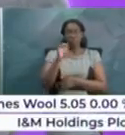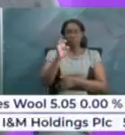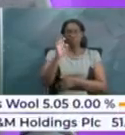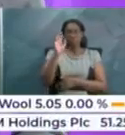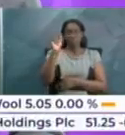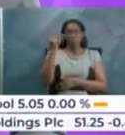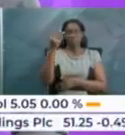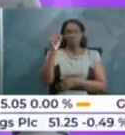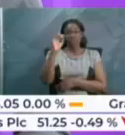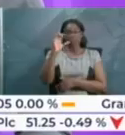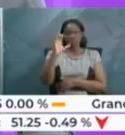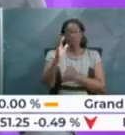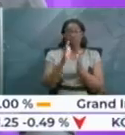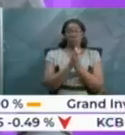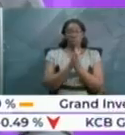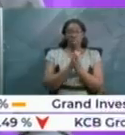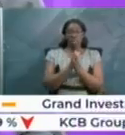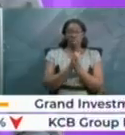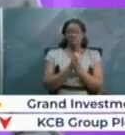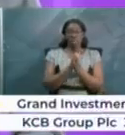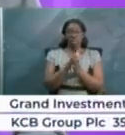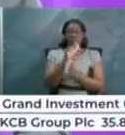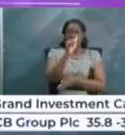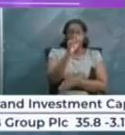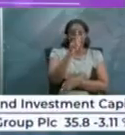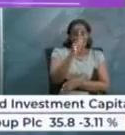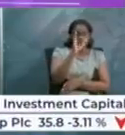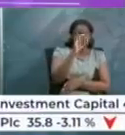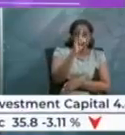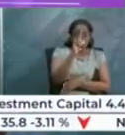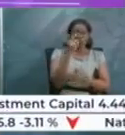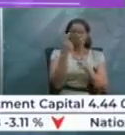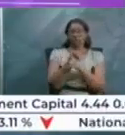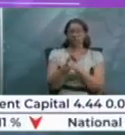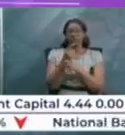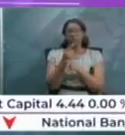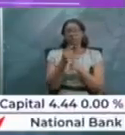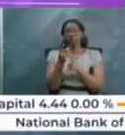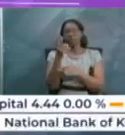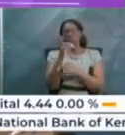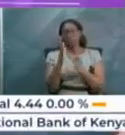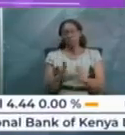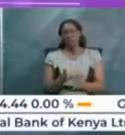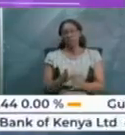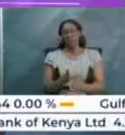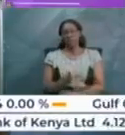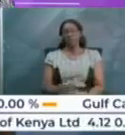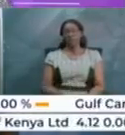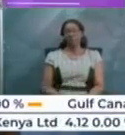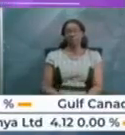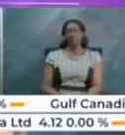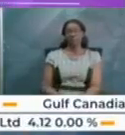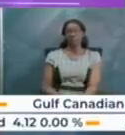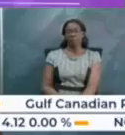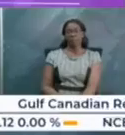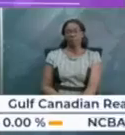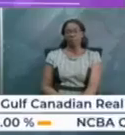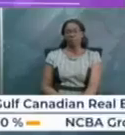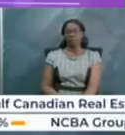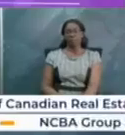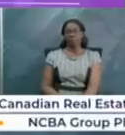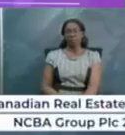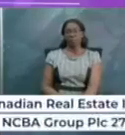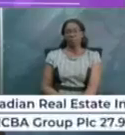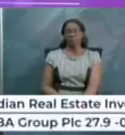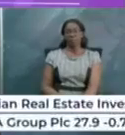about, ethnic is different. Yes. But still on that, we just wanted to share that, of course, the Avido jackets have the ethnic print on it. So we're still on that African